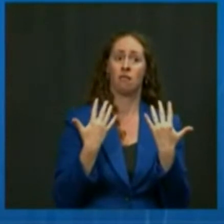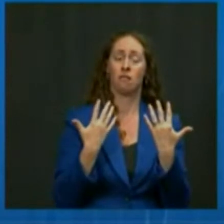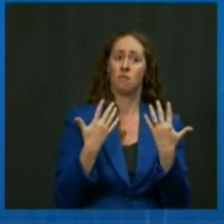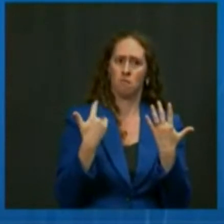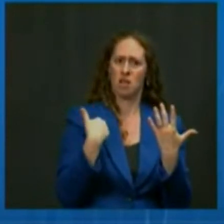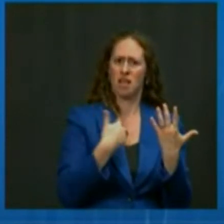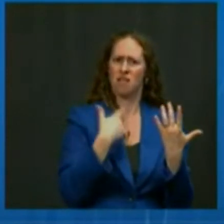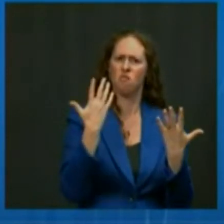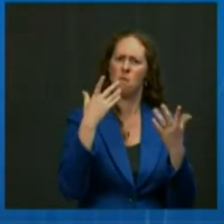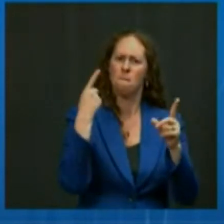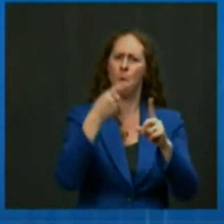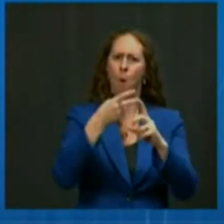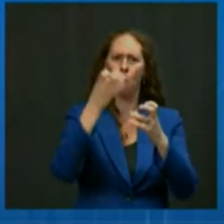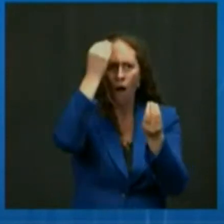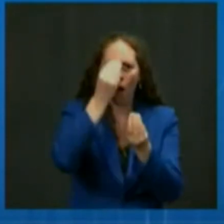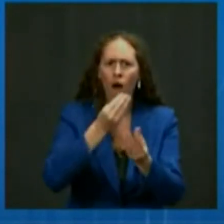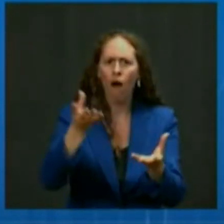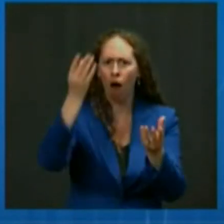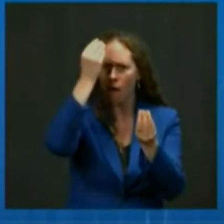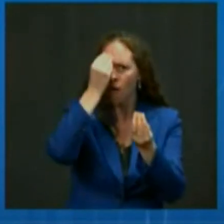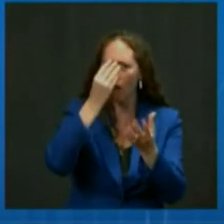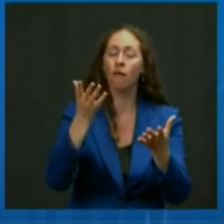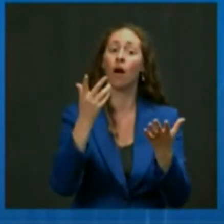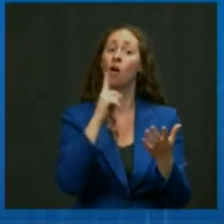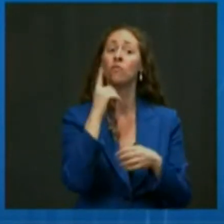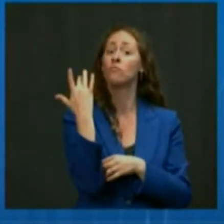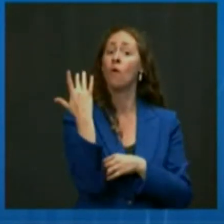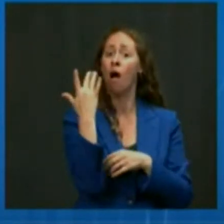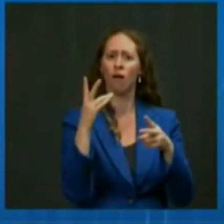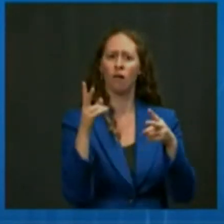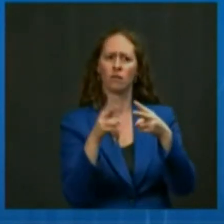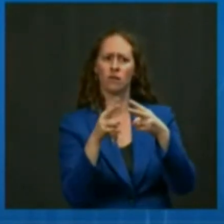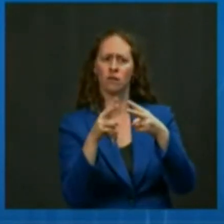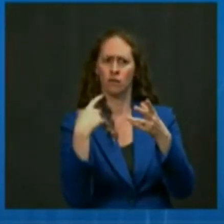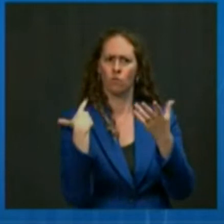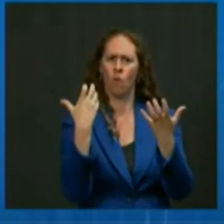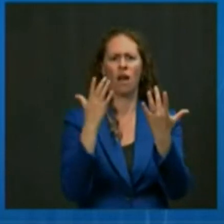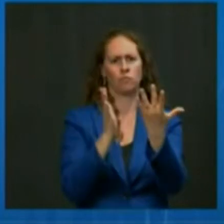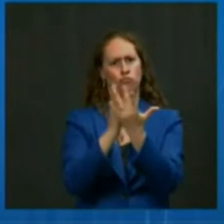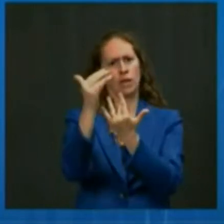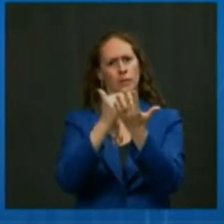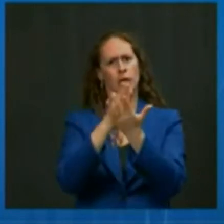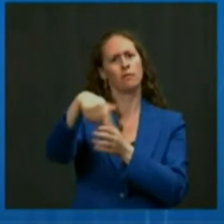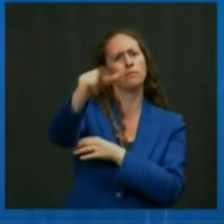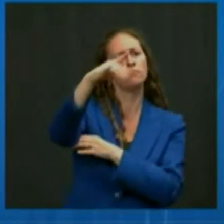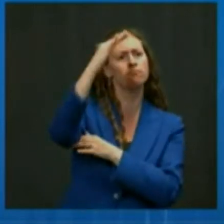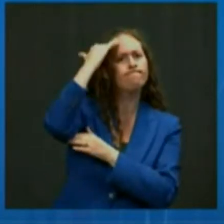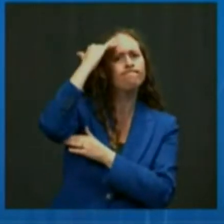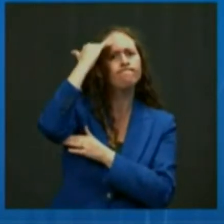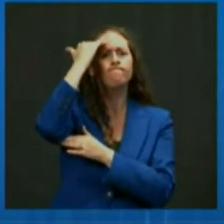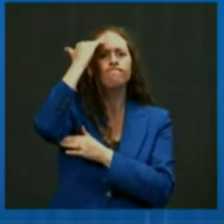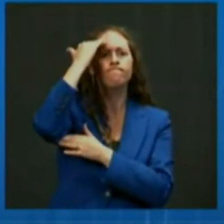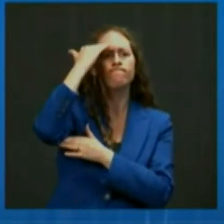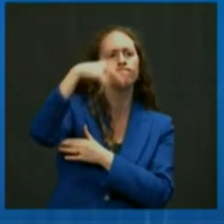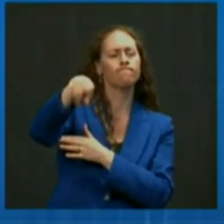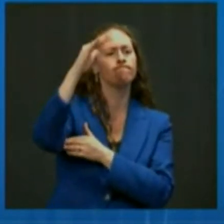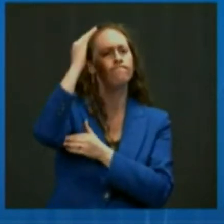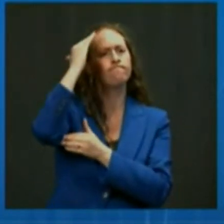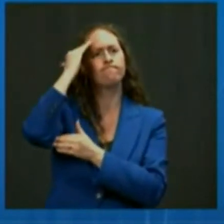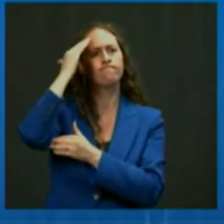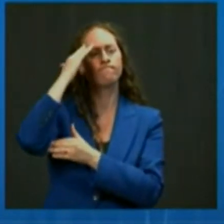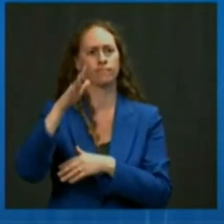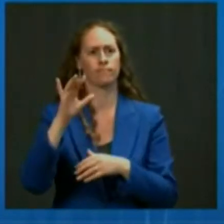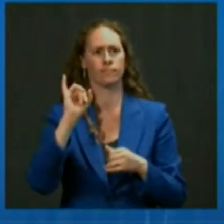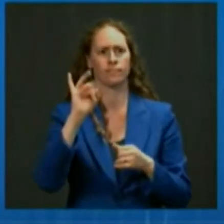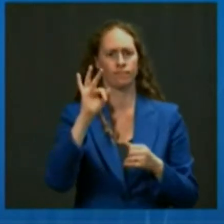into two buckets. One is transparency. We have told the public when we see a signal in the data, we will tell them when we are